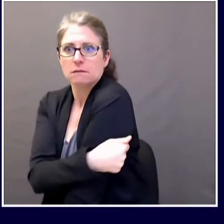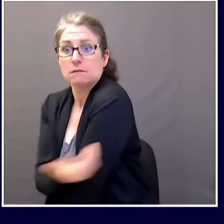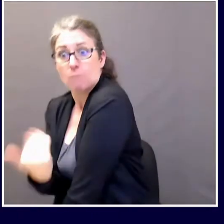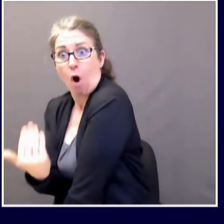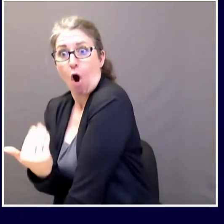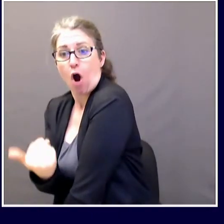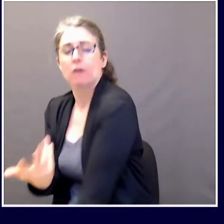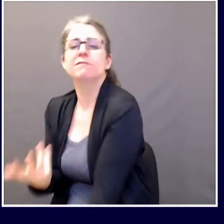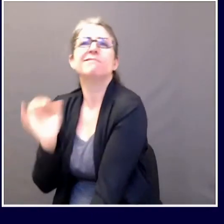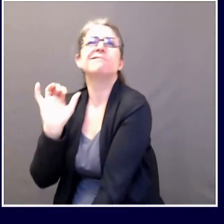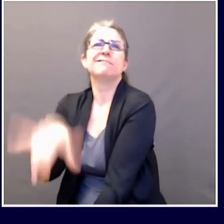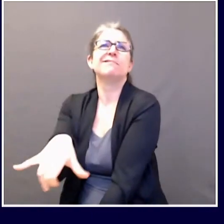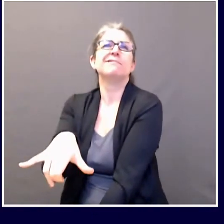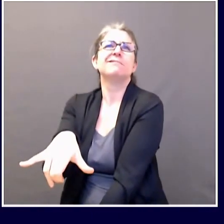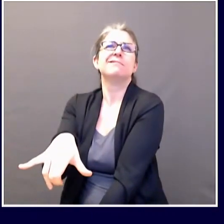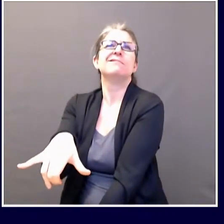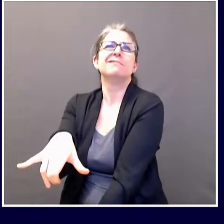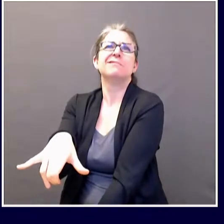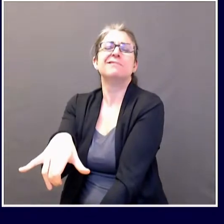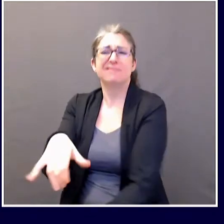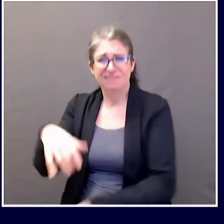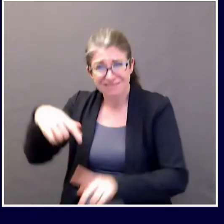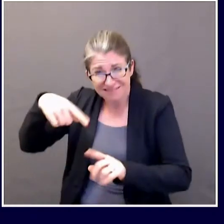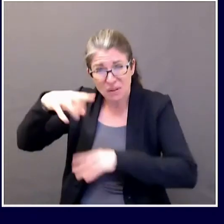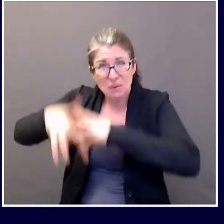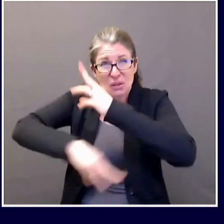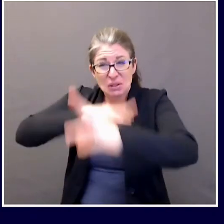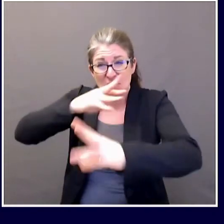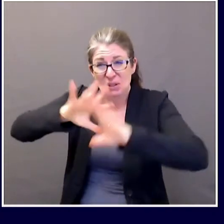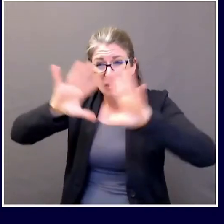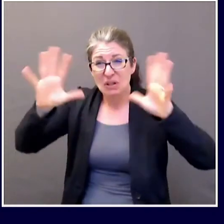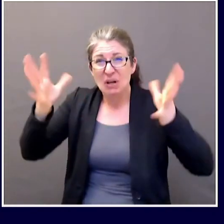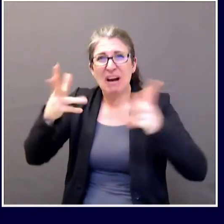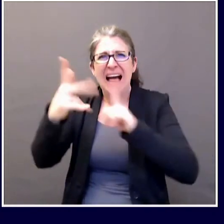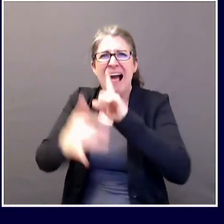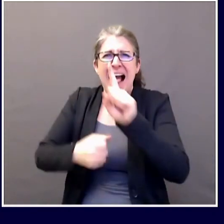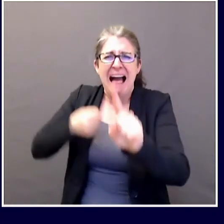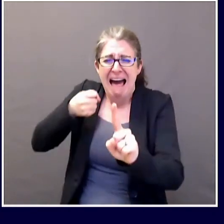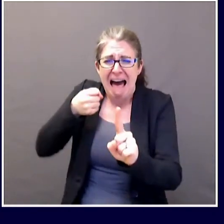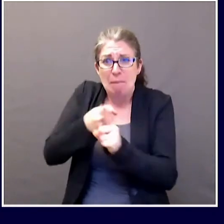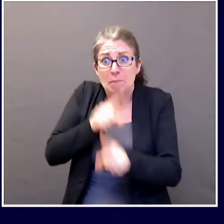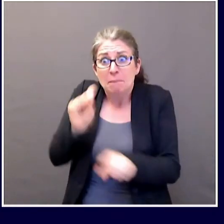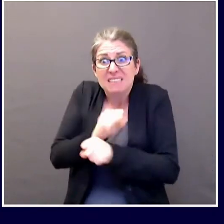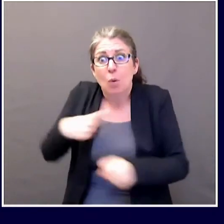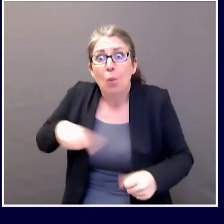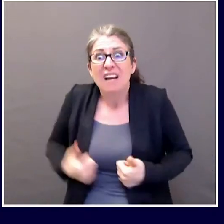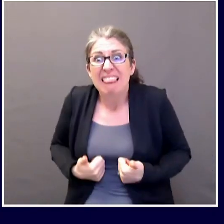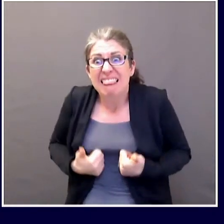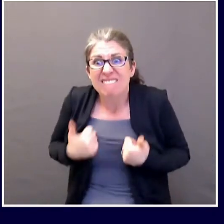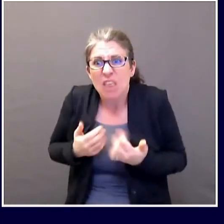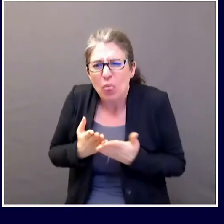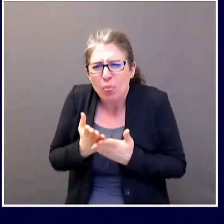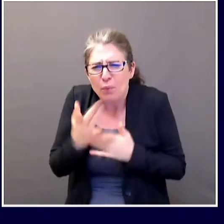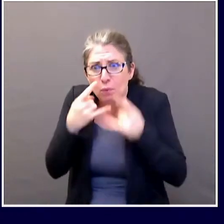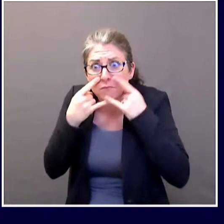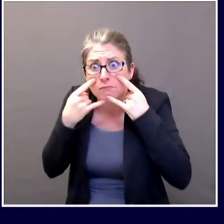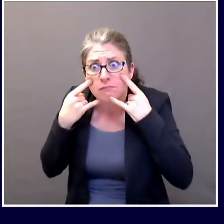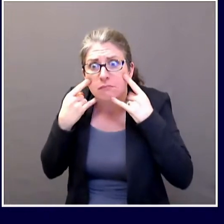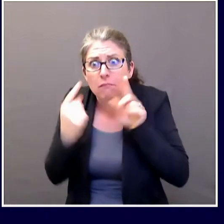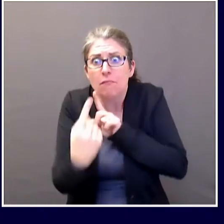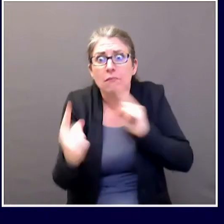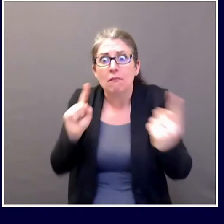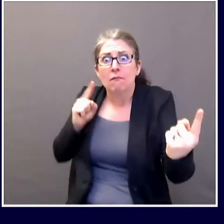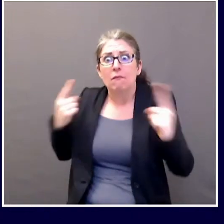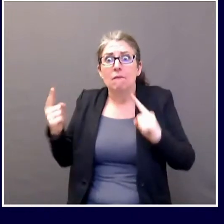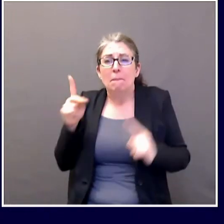offered to you. And the best vaccine that is out there for you is the first one that you are offered. So with that, I thank everyone